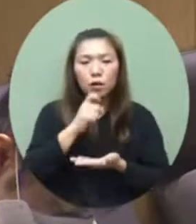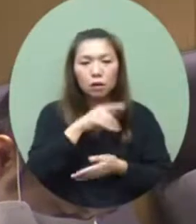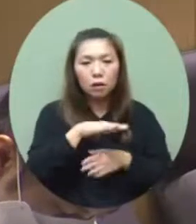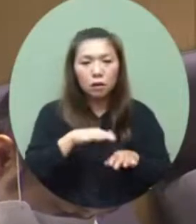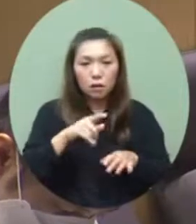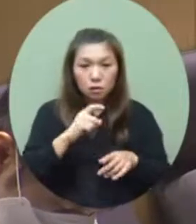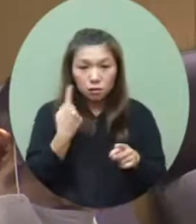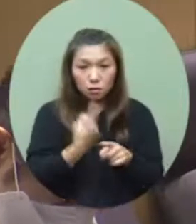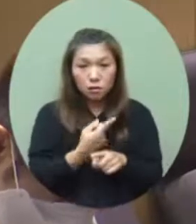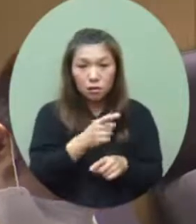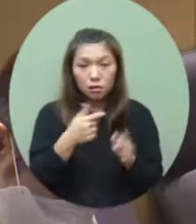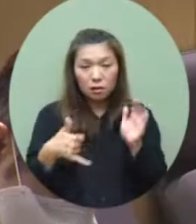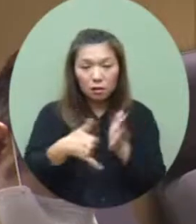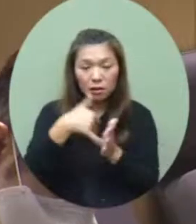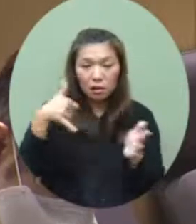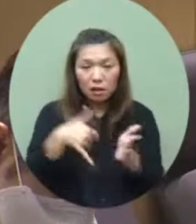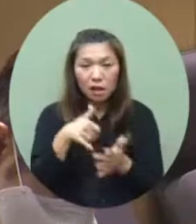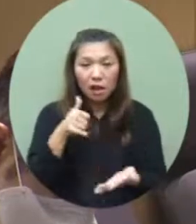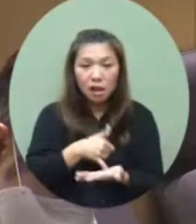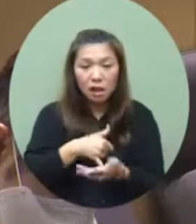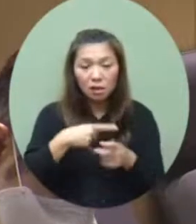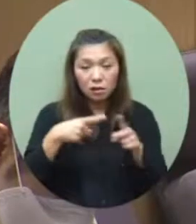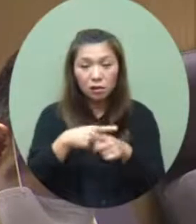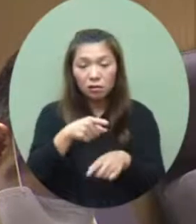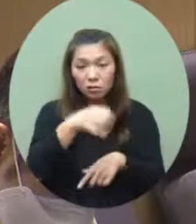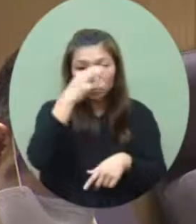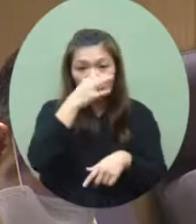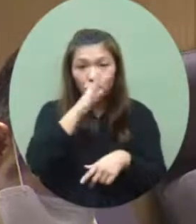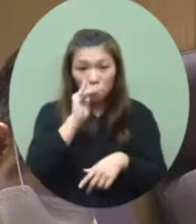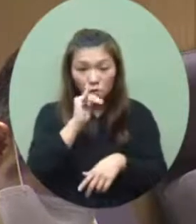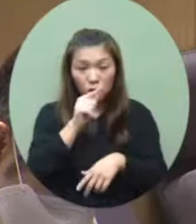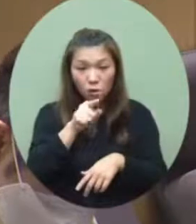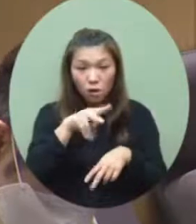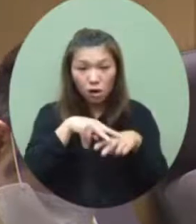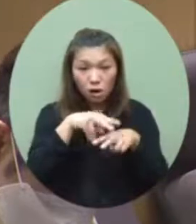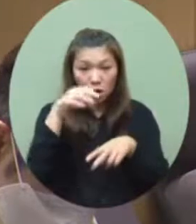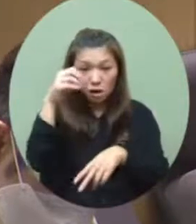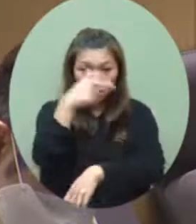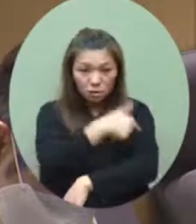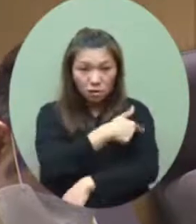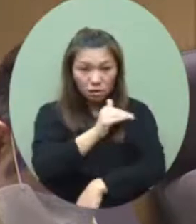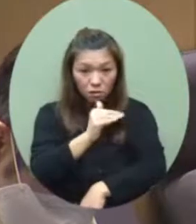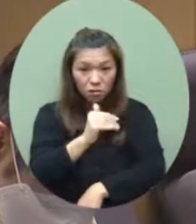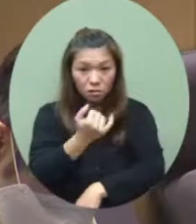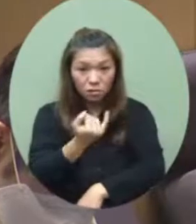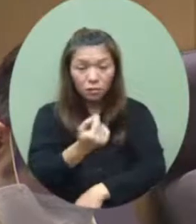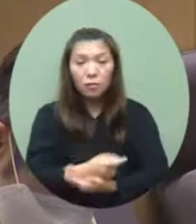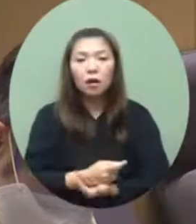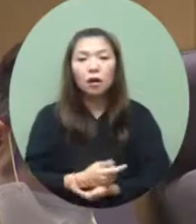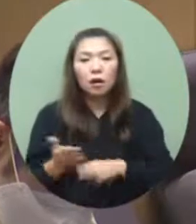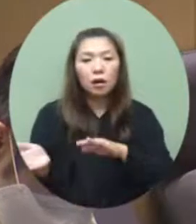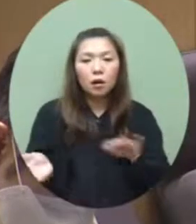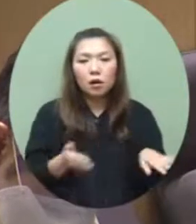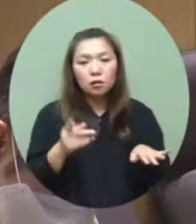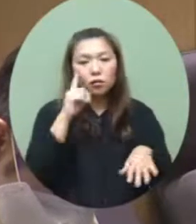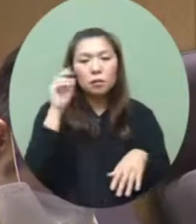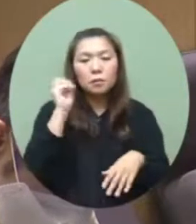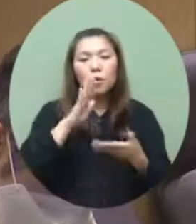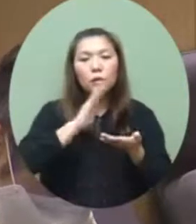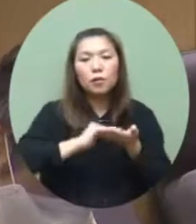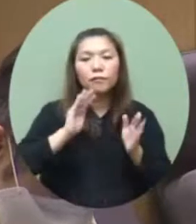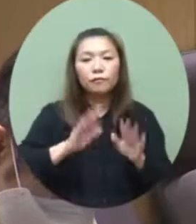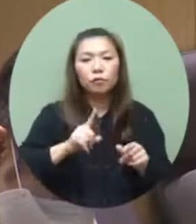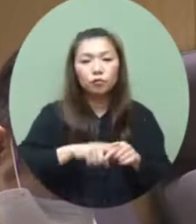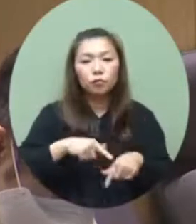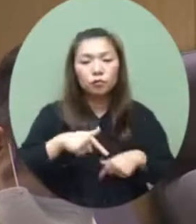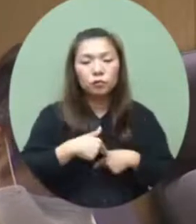months, starting tomorrow, they can get jabbed. And if they test positive, can they also use the same AstraZeneca